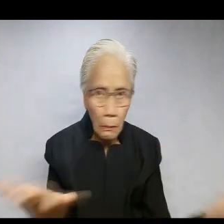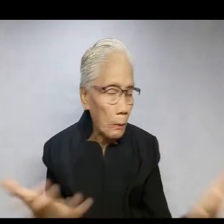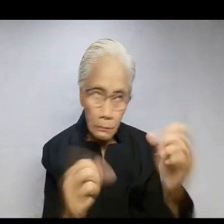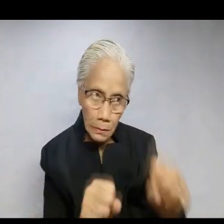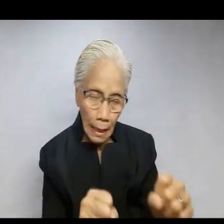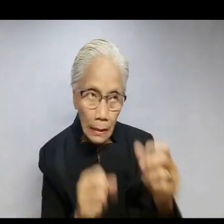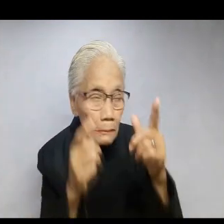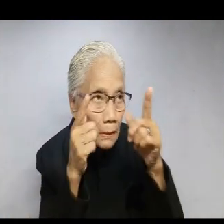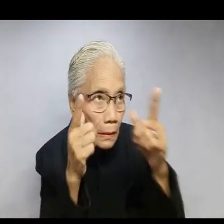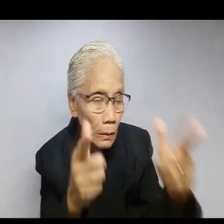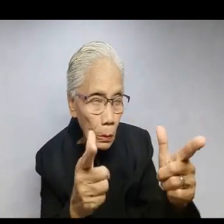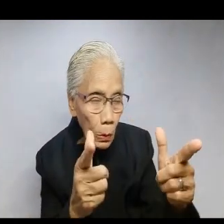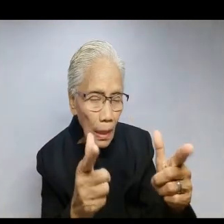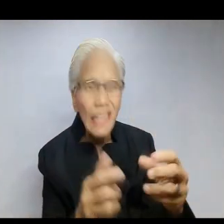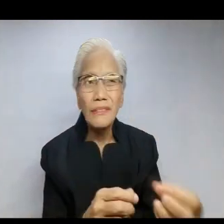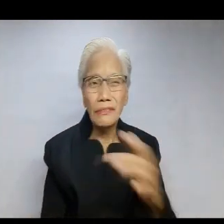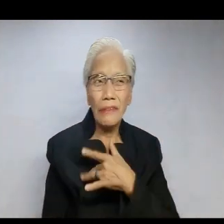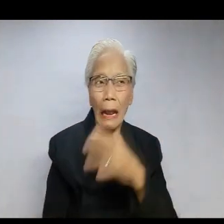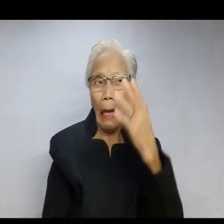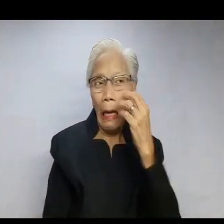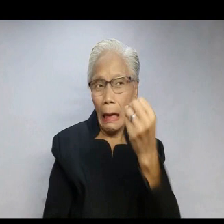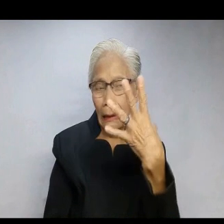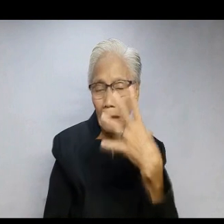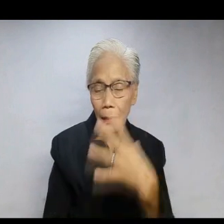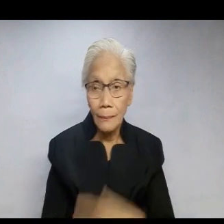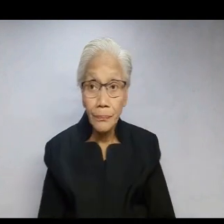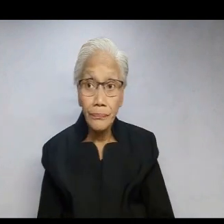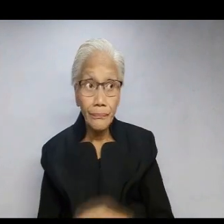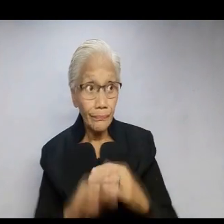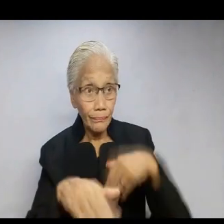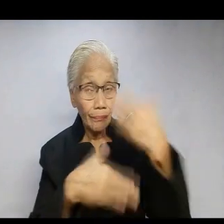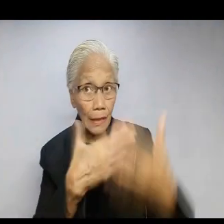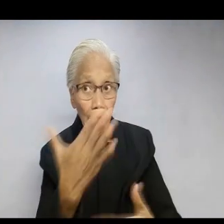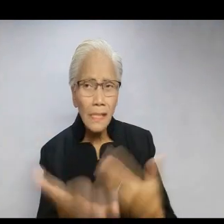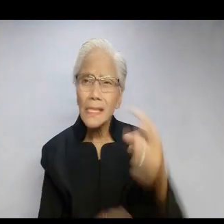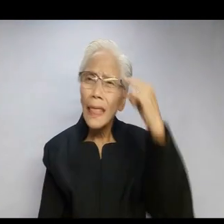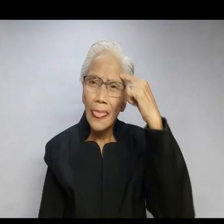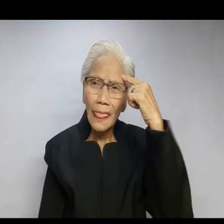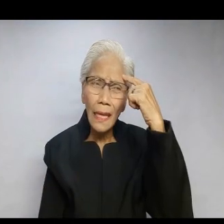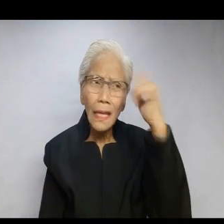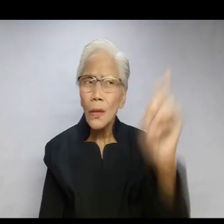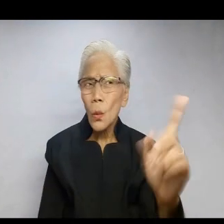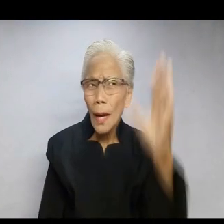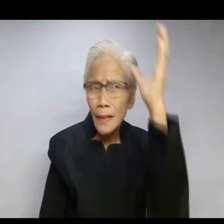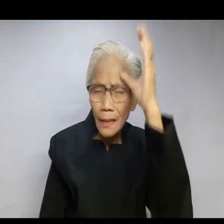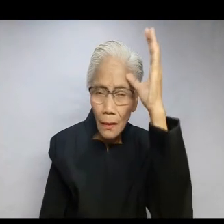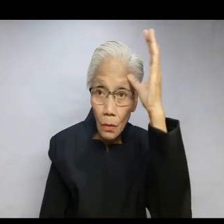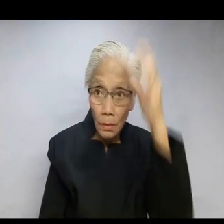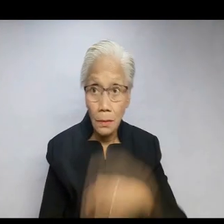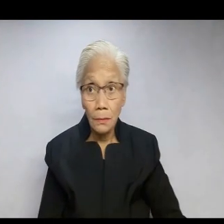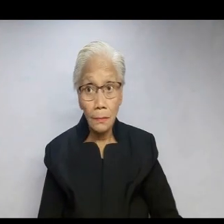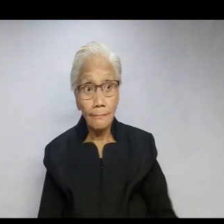it, when it can really look and feel ugly. The fourth reminder is this: consider